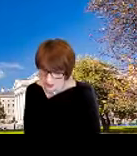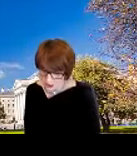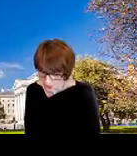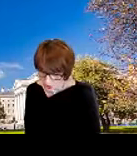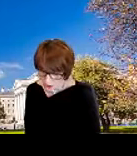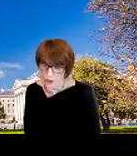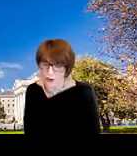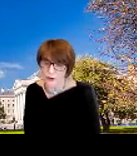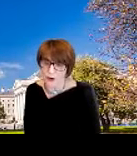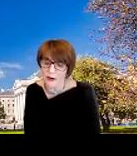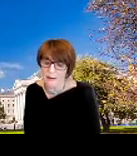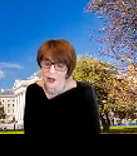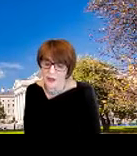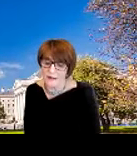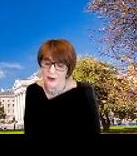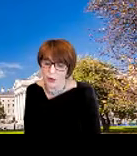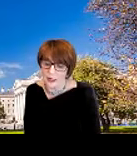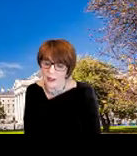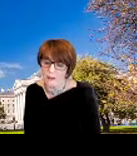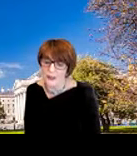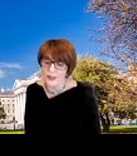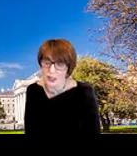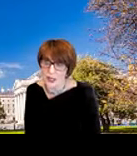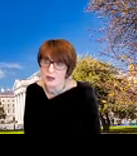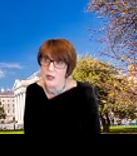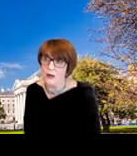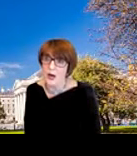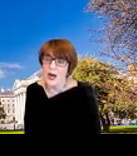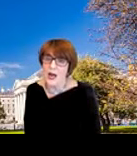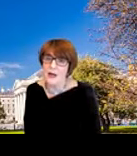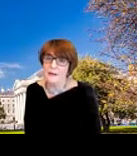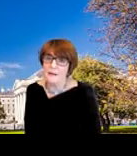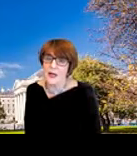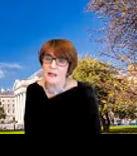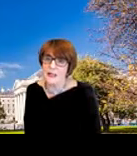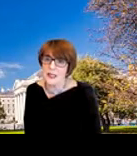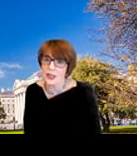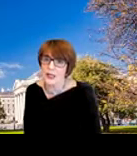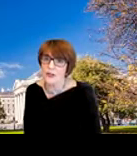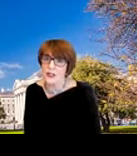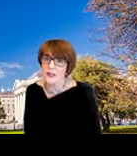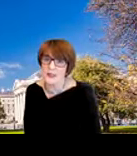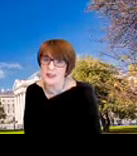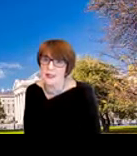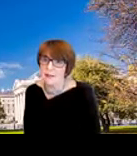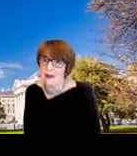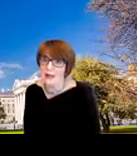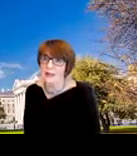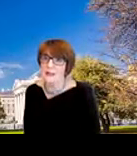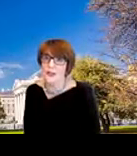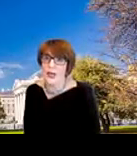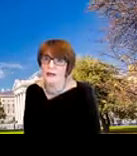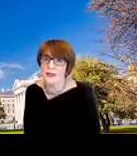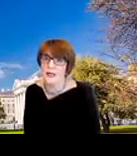in technology use, which was very positive and welcome, because in the earlier data collection with IDS-TILDA back